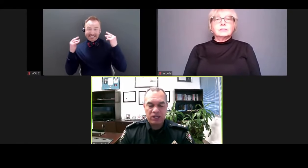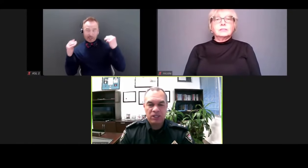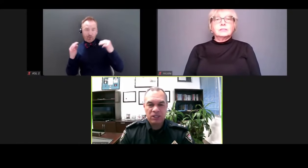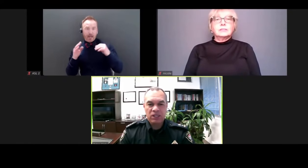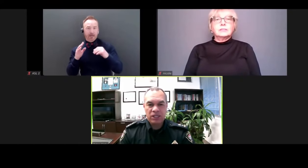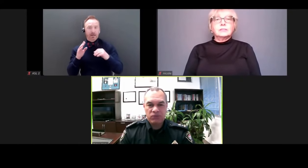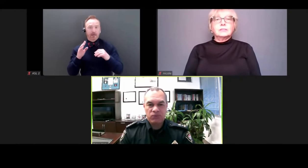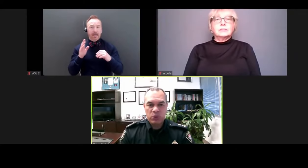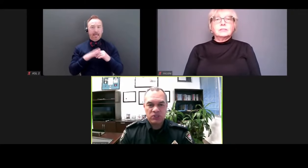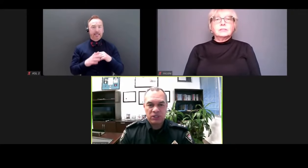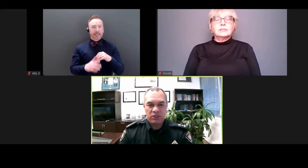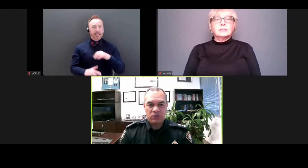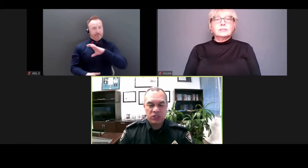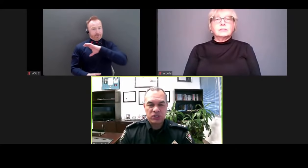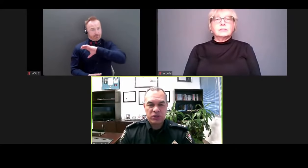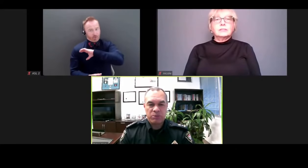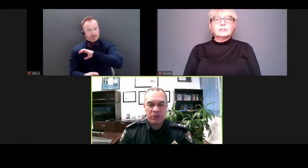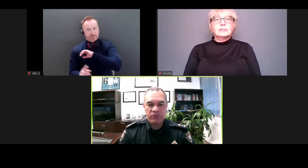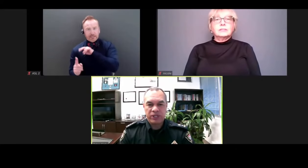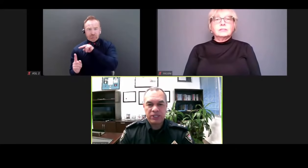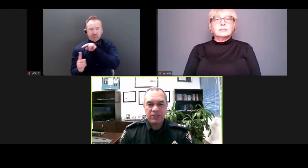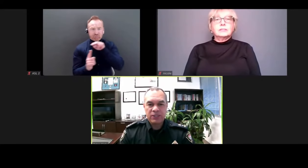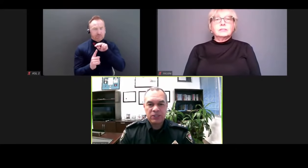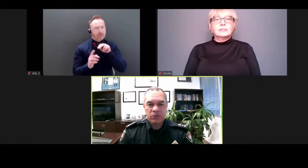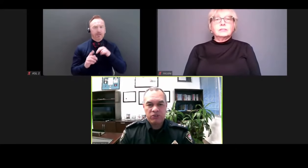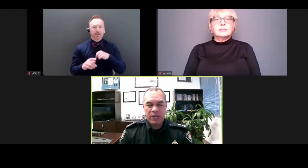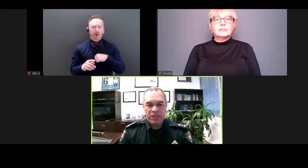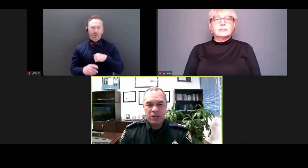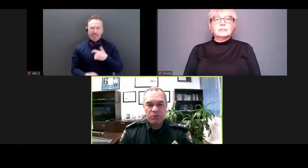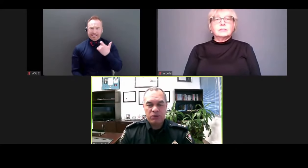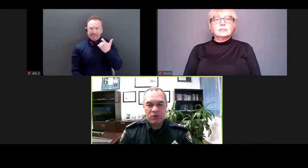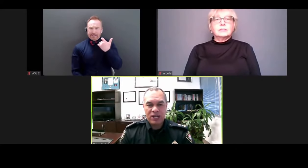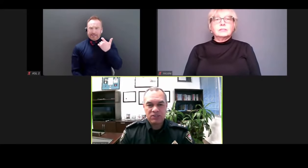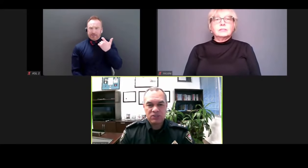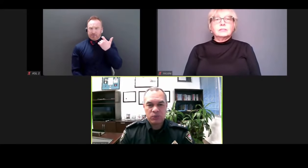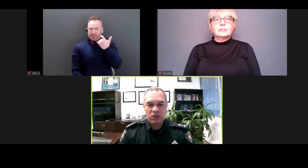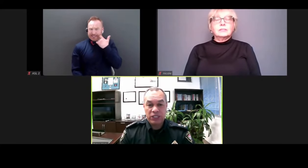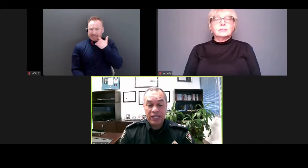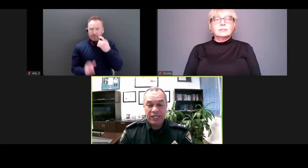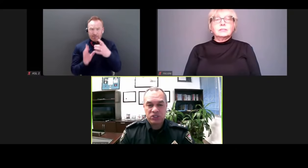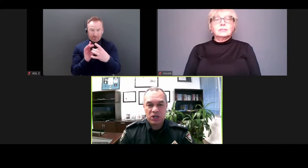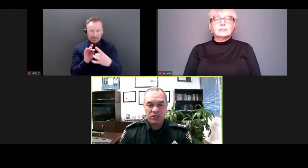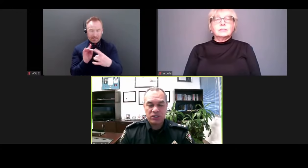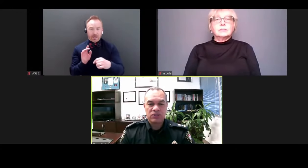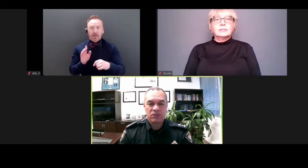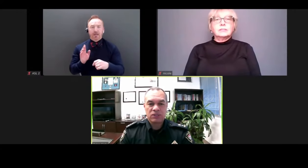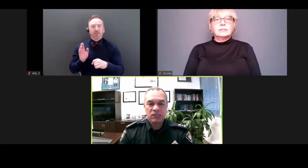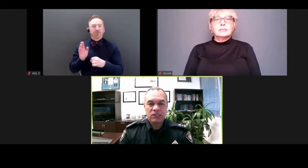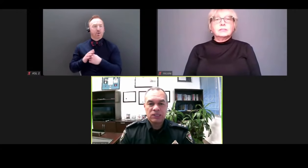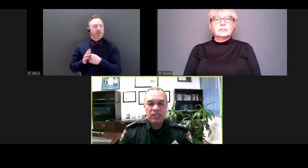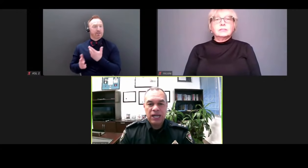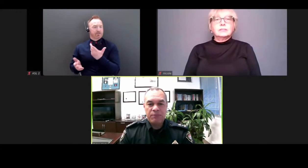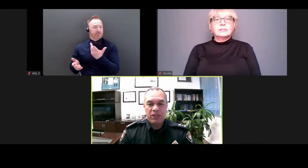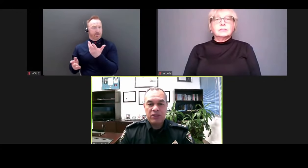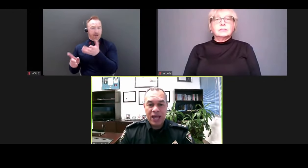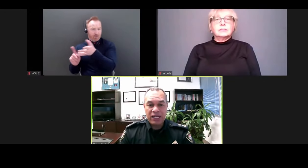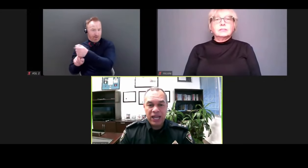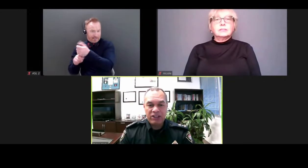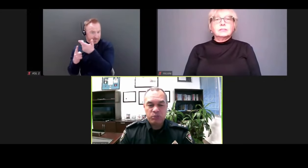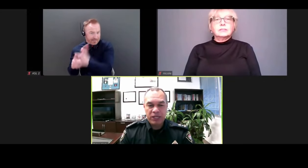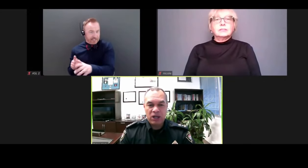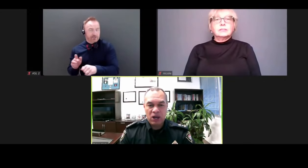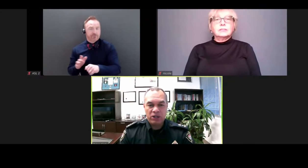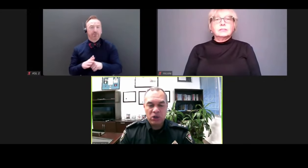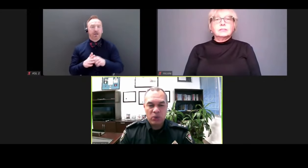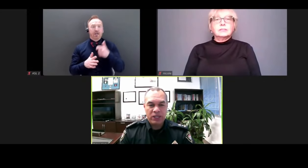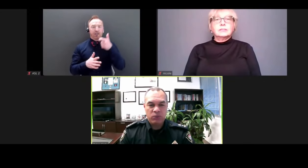been enforcing. You've just heard a briefing. We have made a number of arrests. We are laying charges. That has